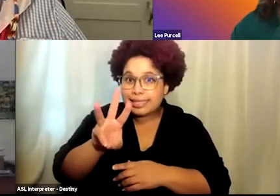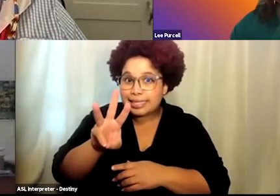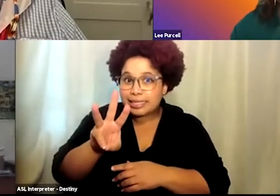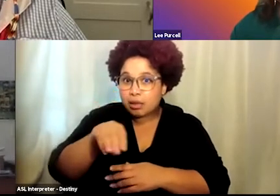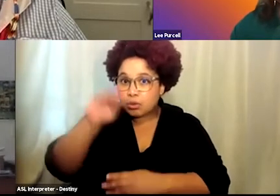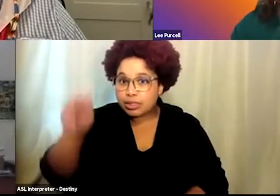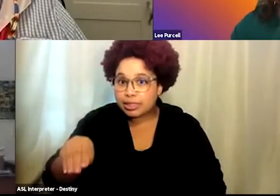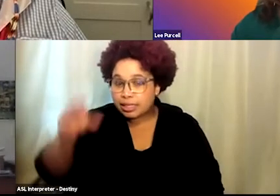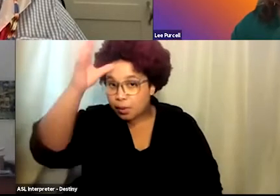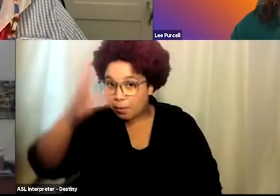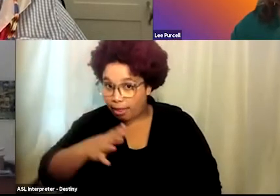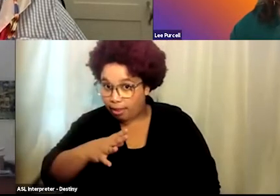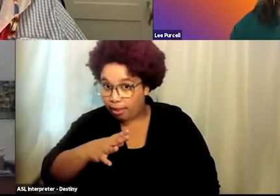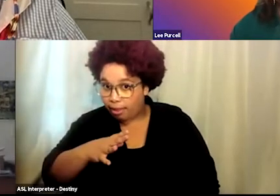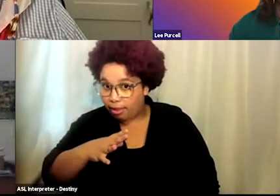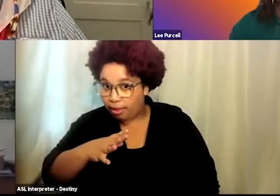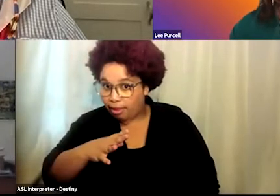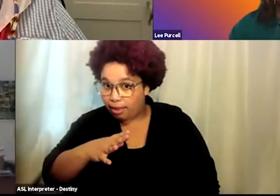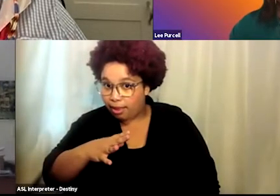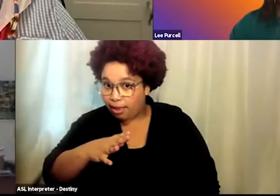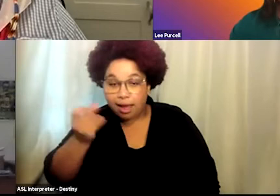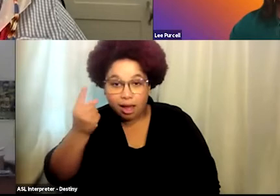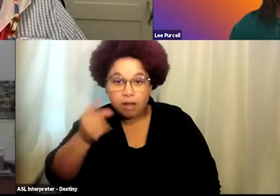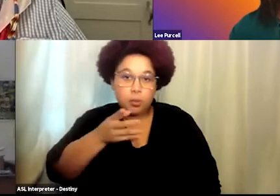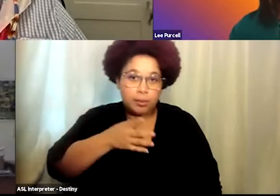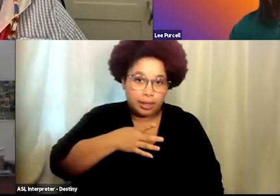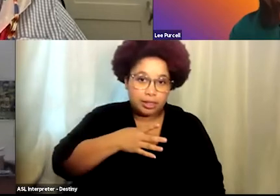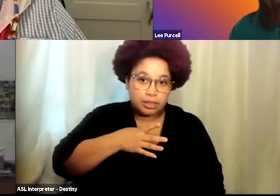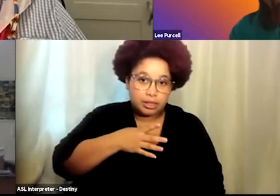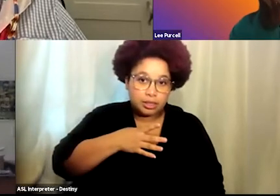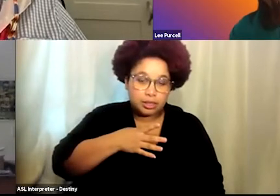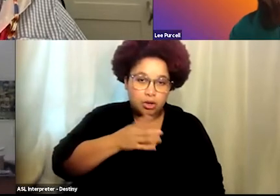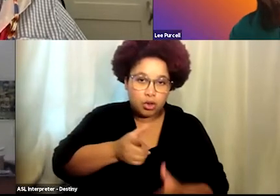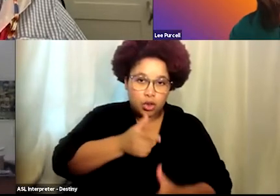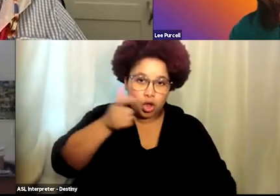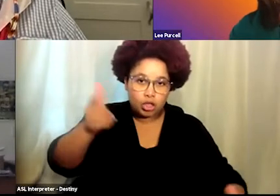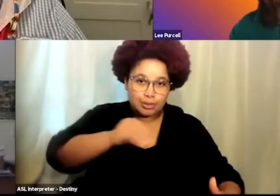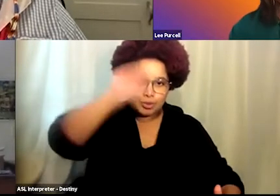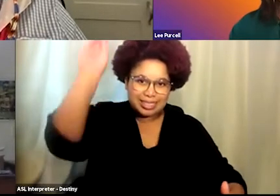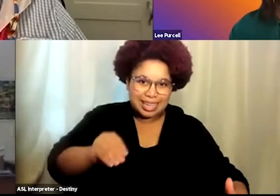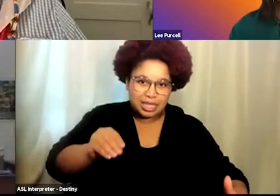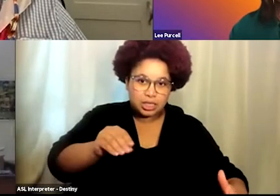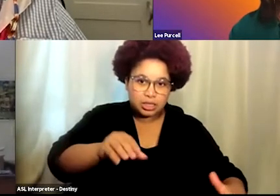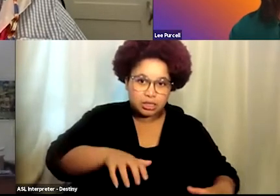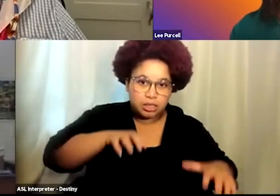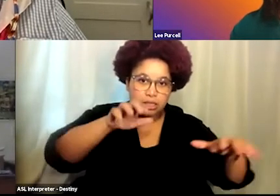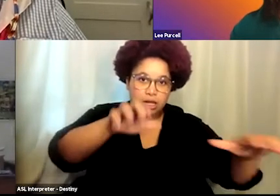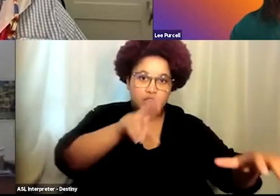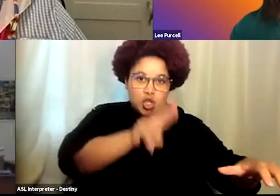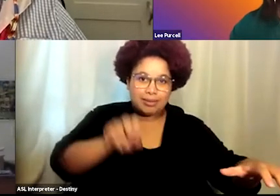73.6% were male, even though women comprise a larger percentage of the